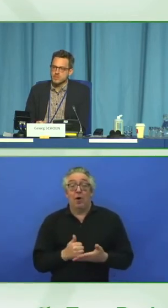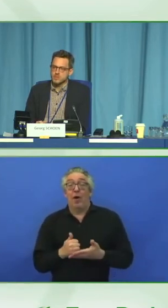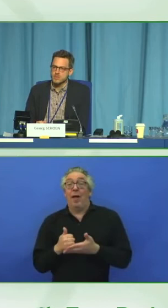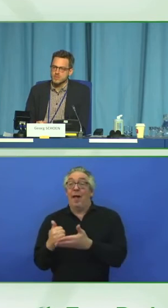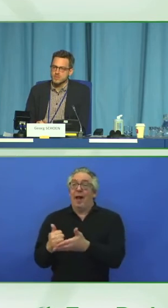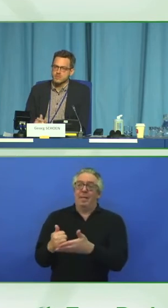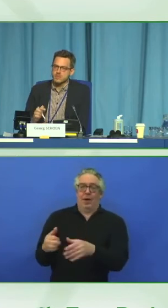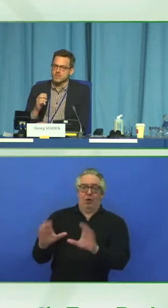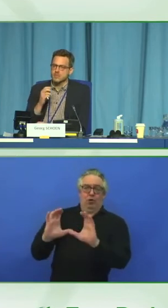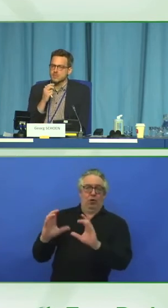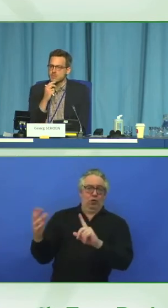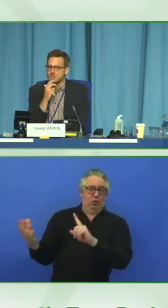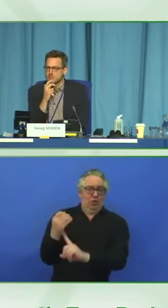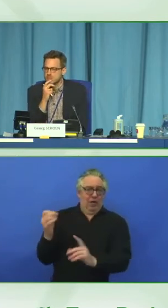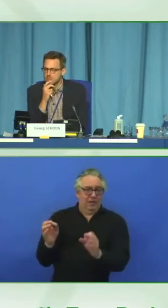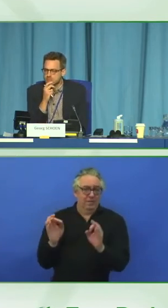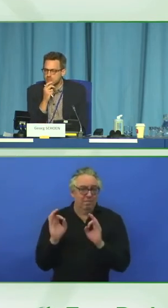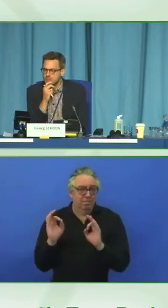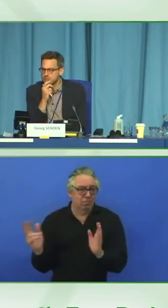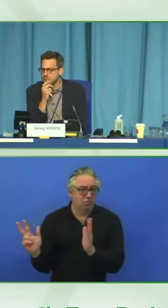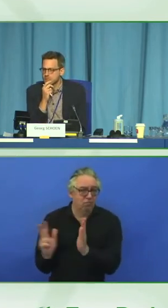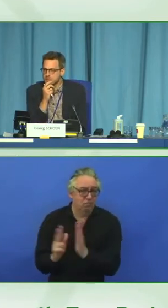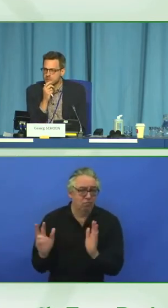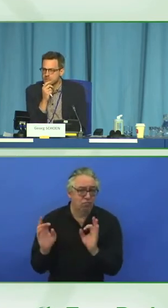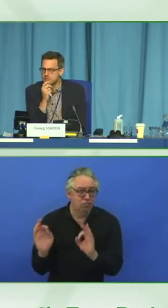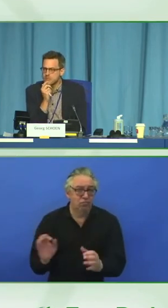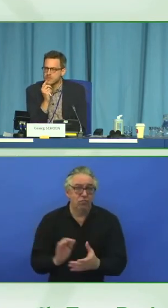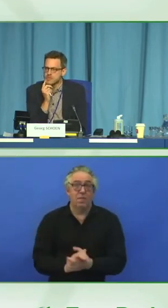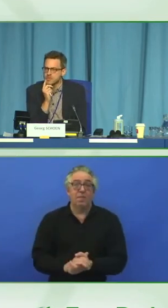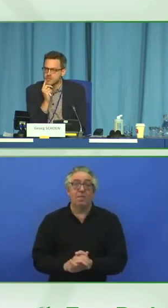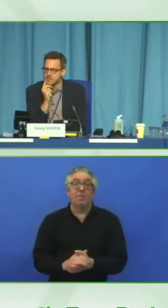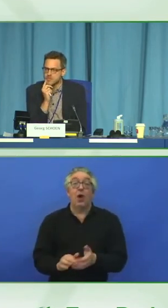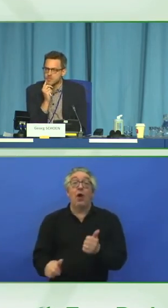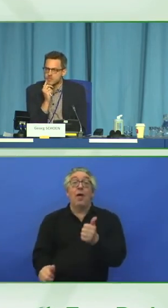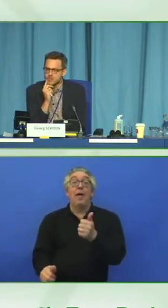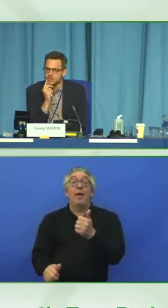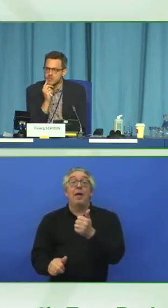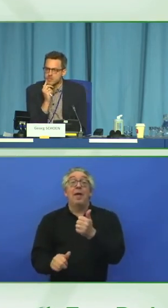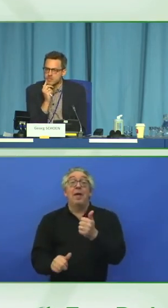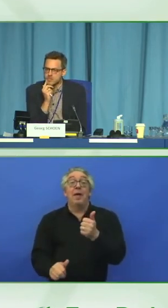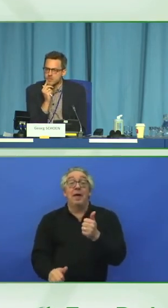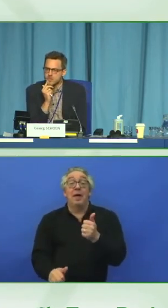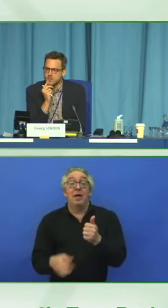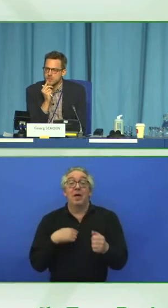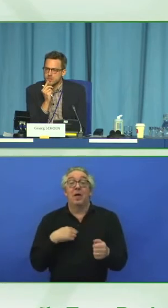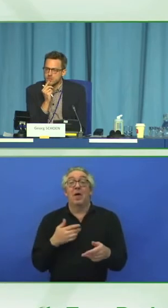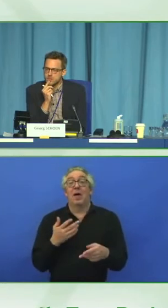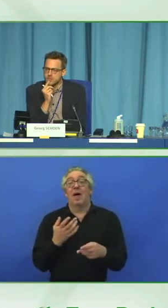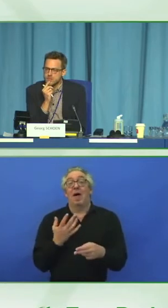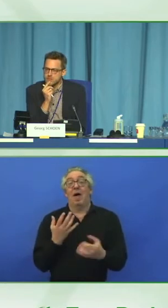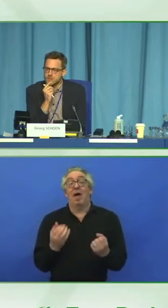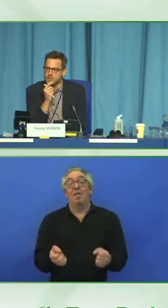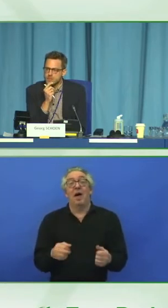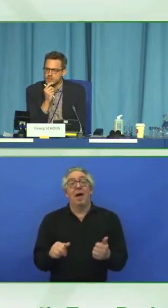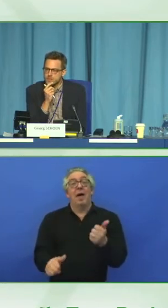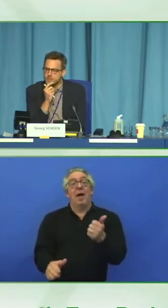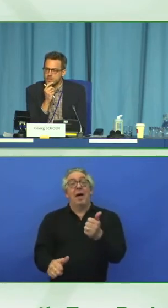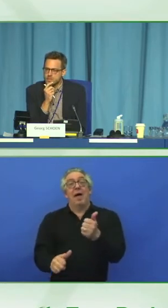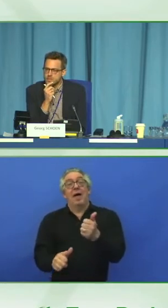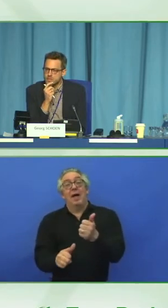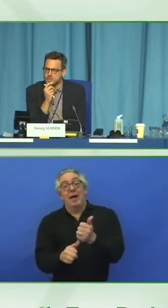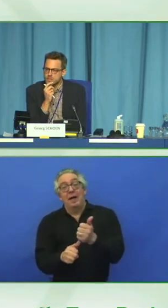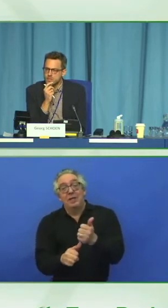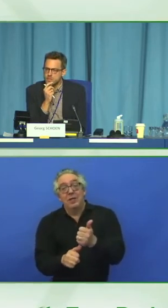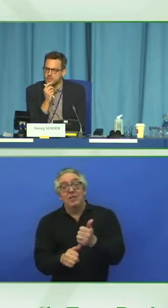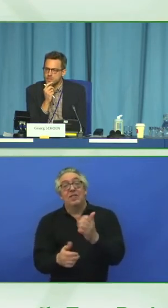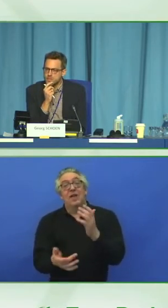which is an assistive technology market access fund. We call it ATMA, and it subsidizes the